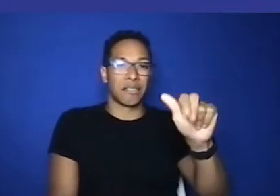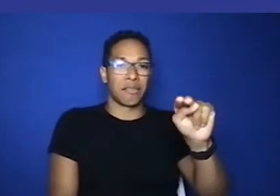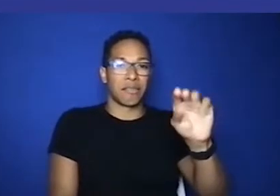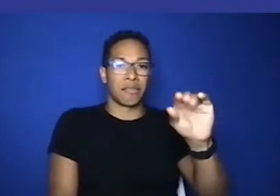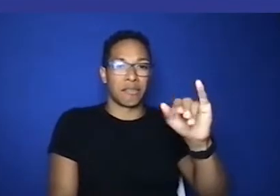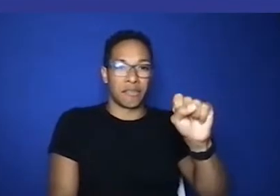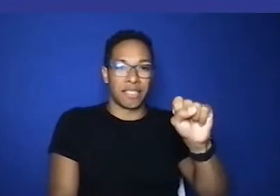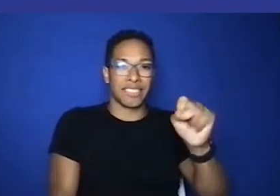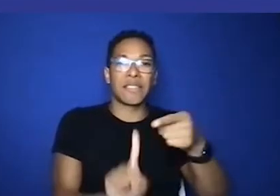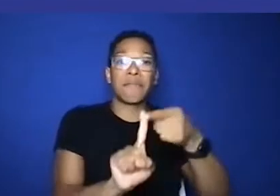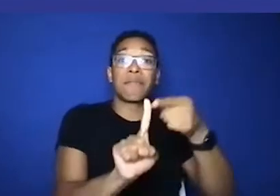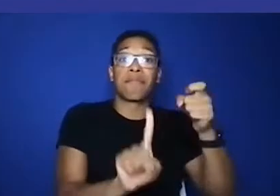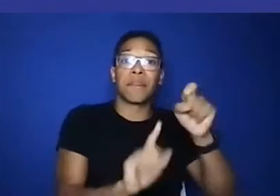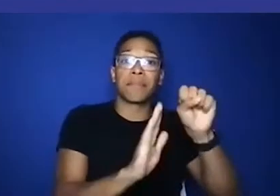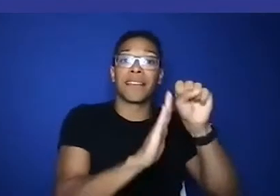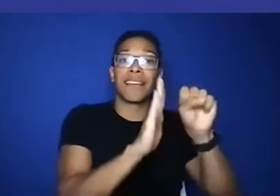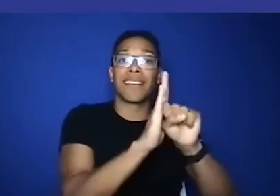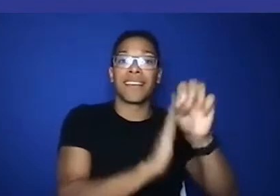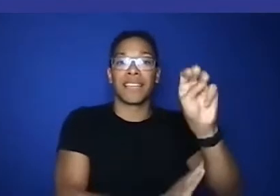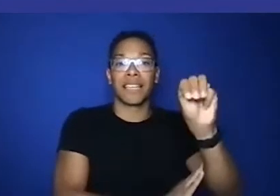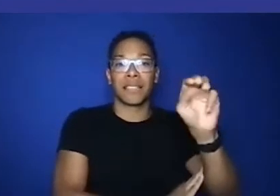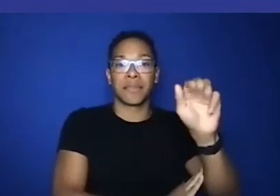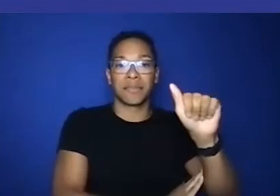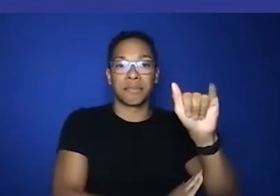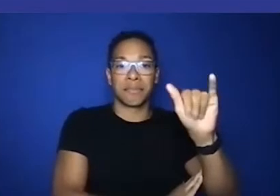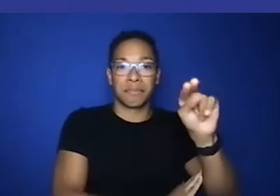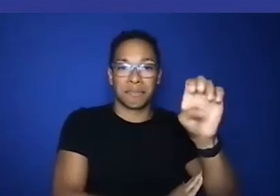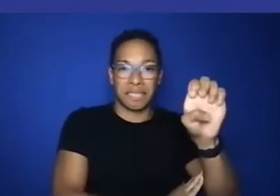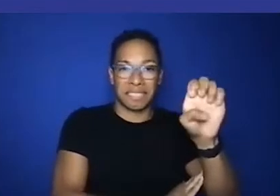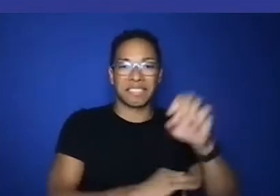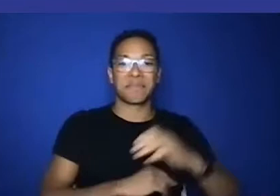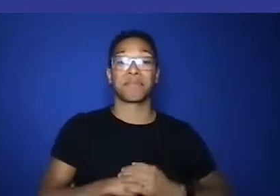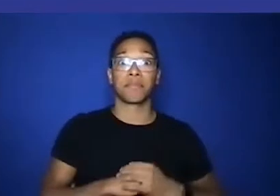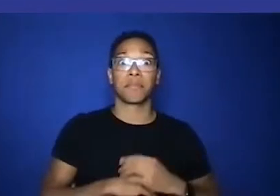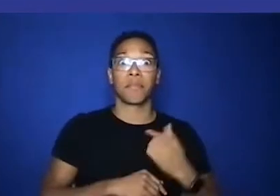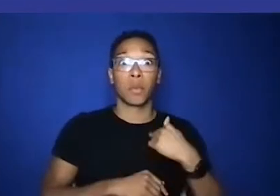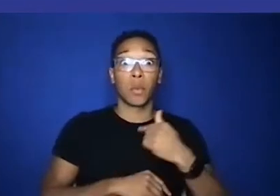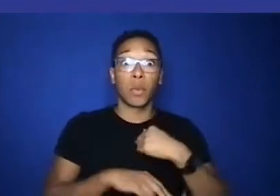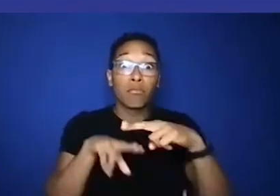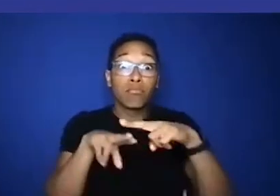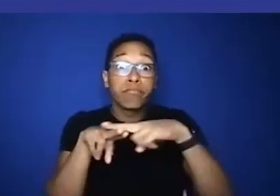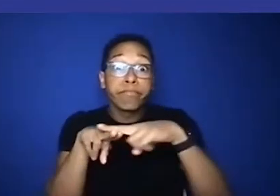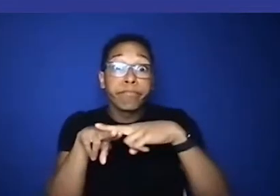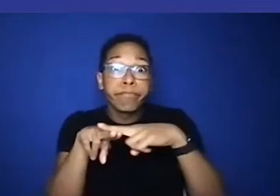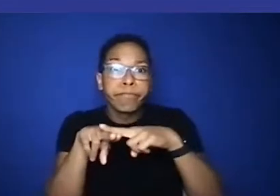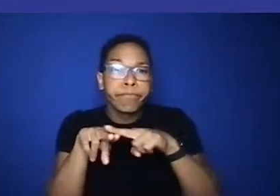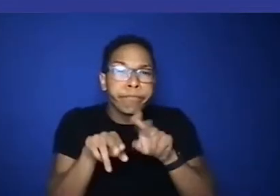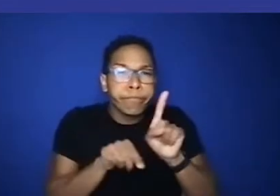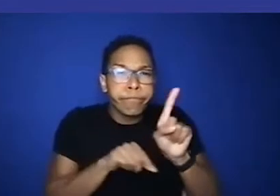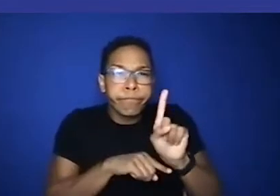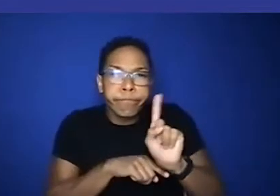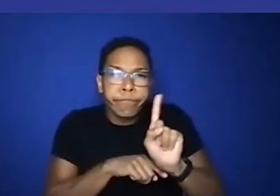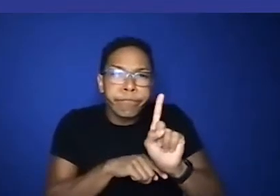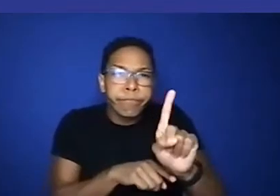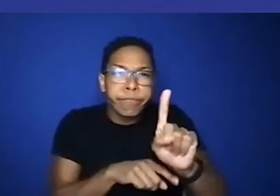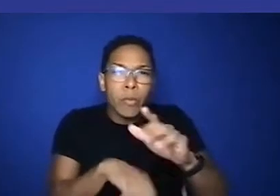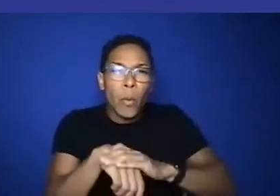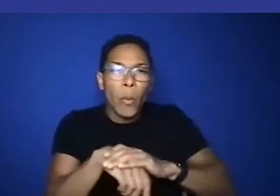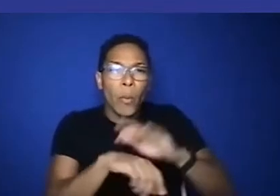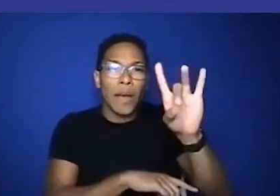And we were bundling out of the subway at 81st